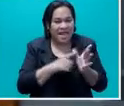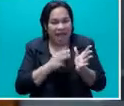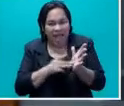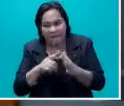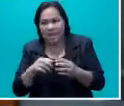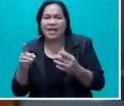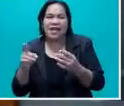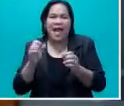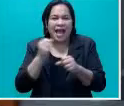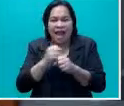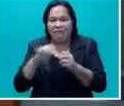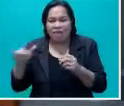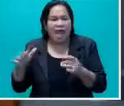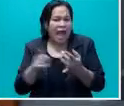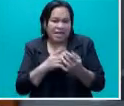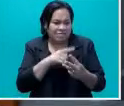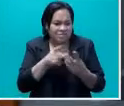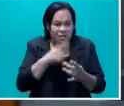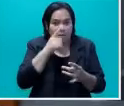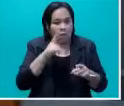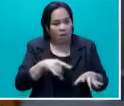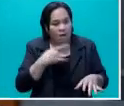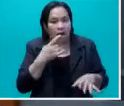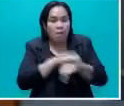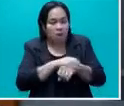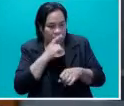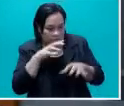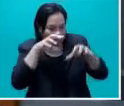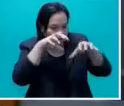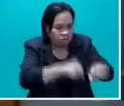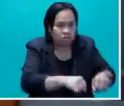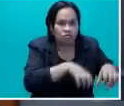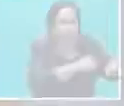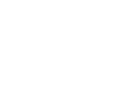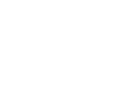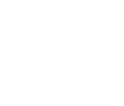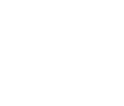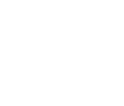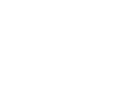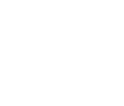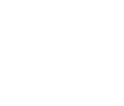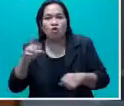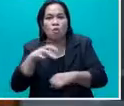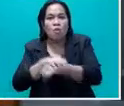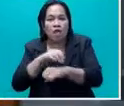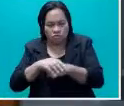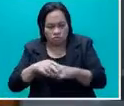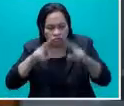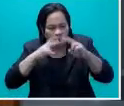all harassed by the police and taken to CID for questioning because they voiced their criticisms on the lack